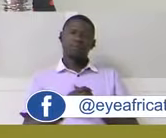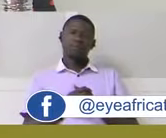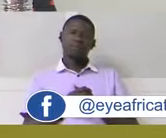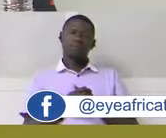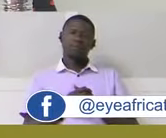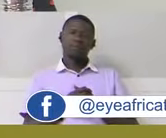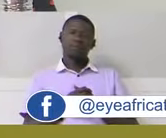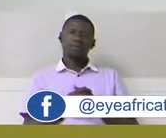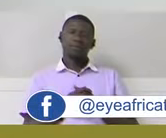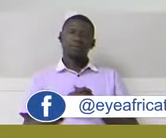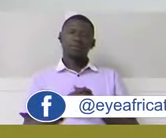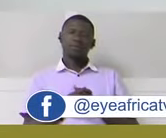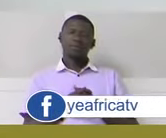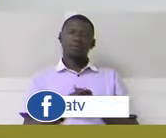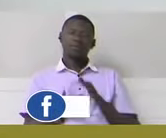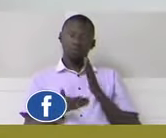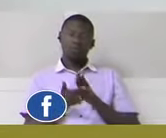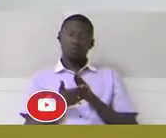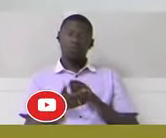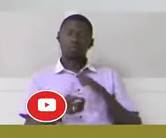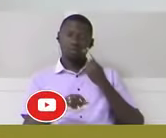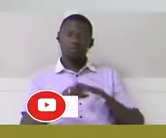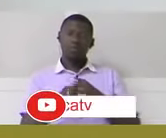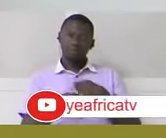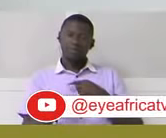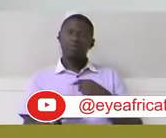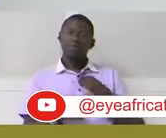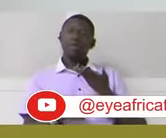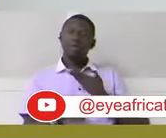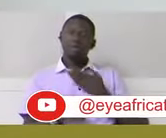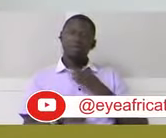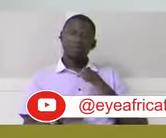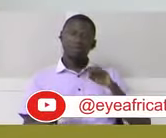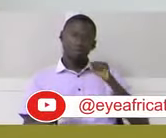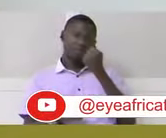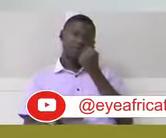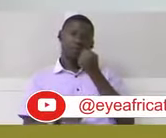course, sometimes we face those difficulties. And